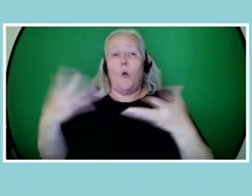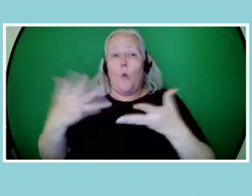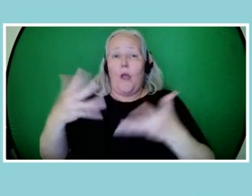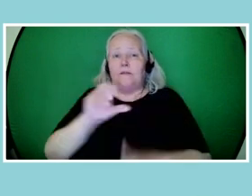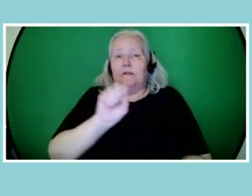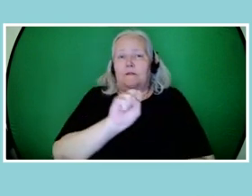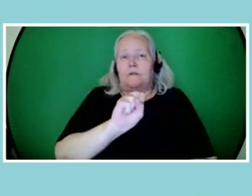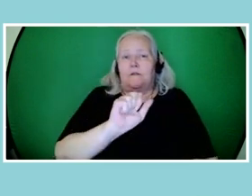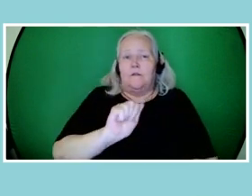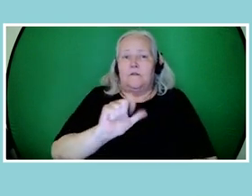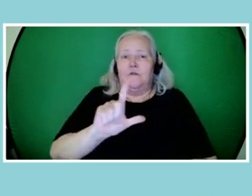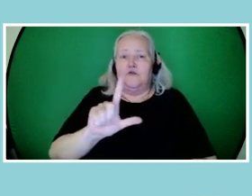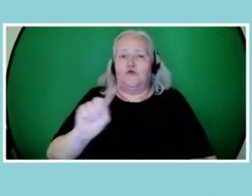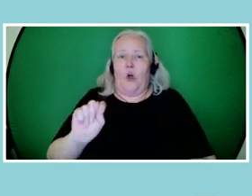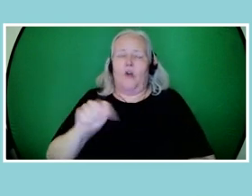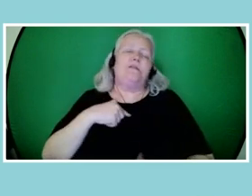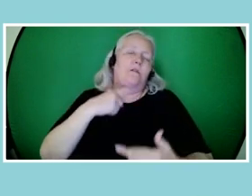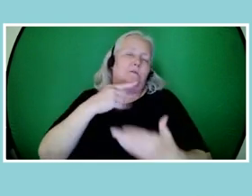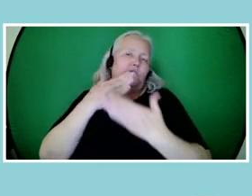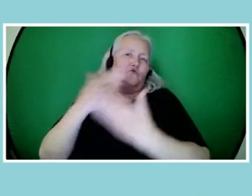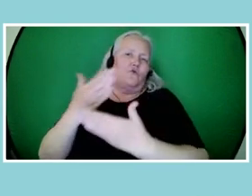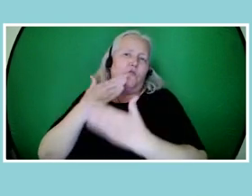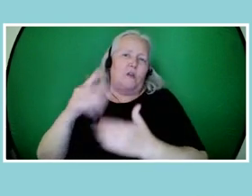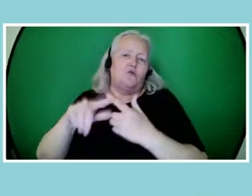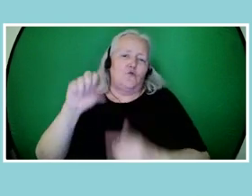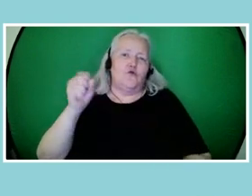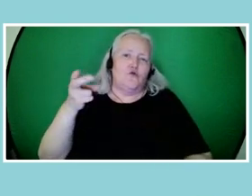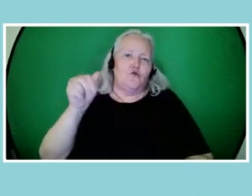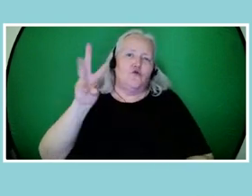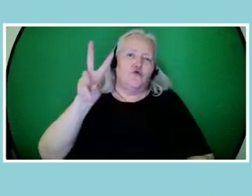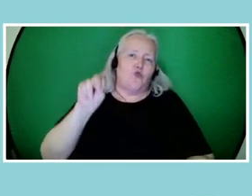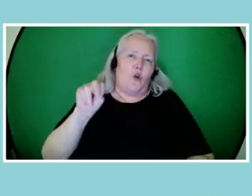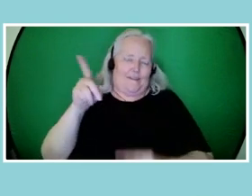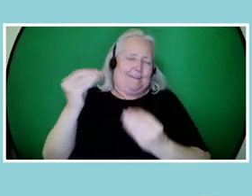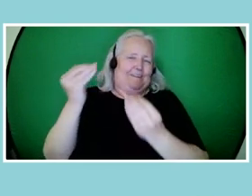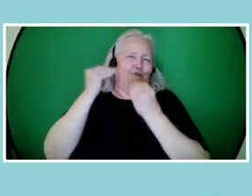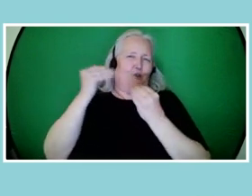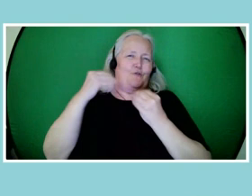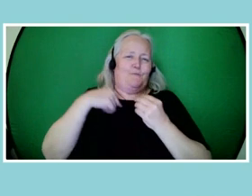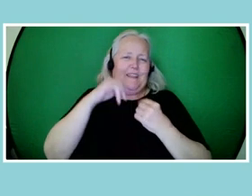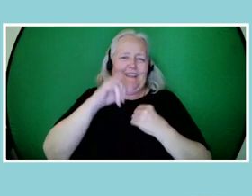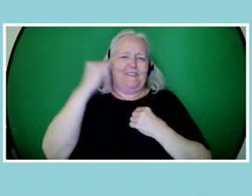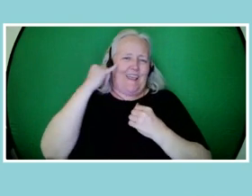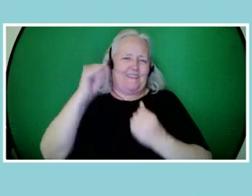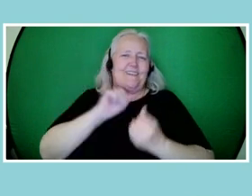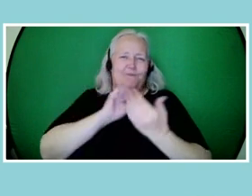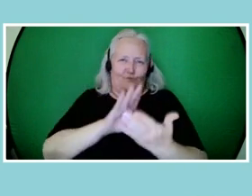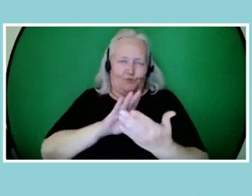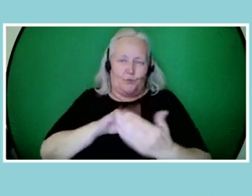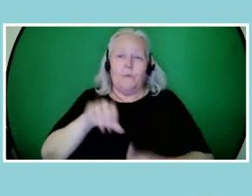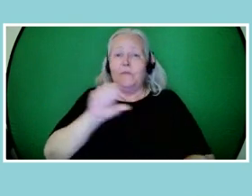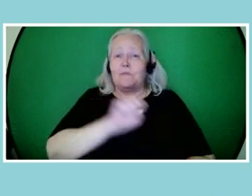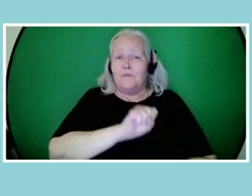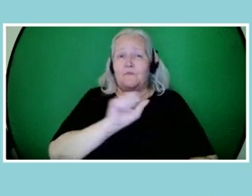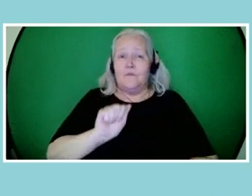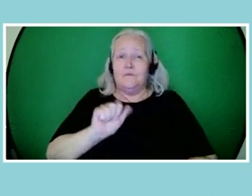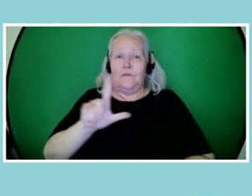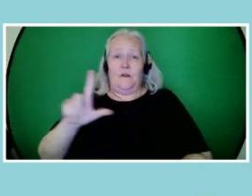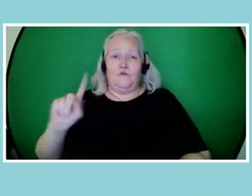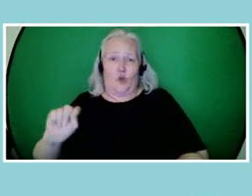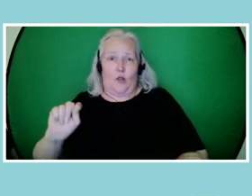shout out to Sean for teaching me this tool. So SALT is just an acronym for